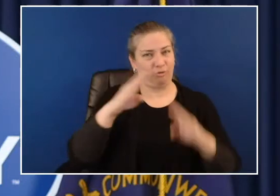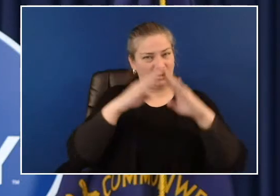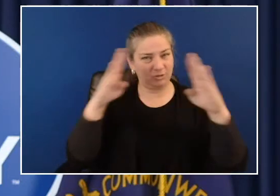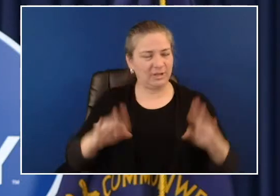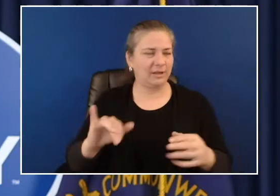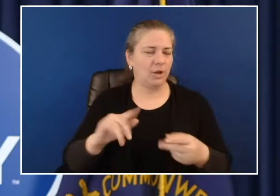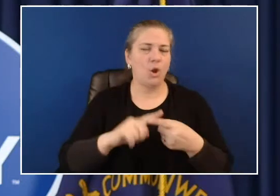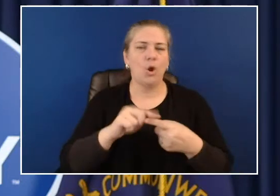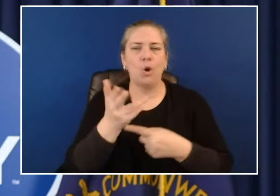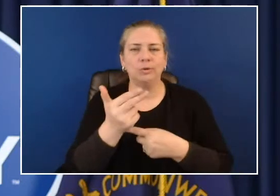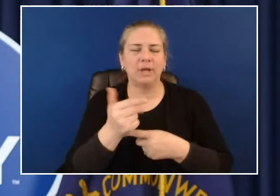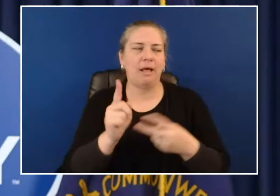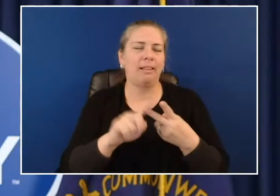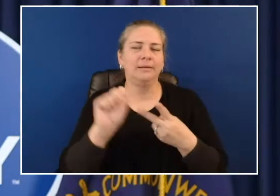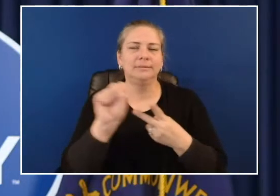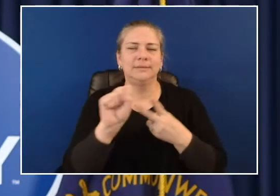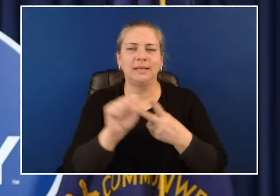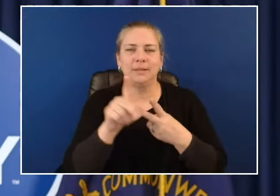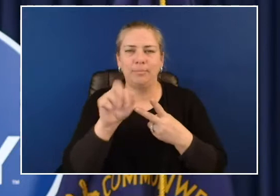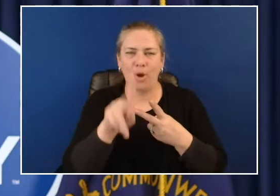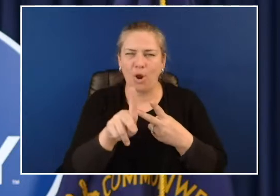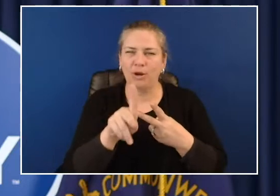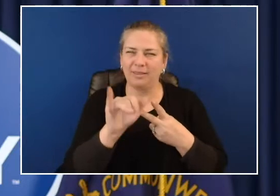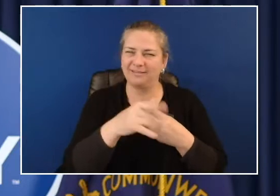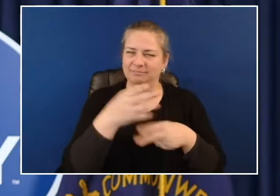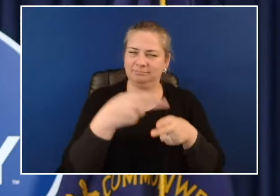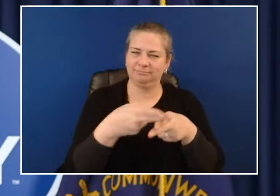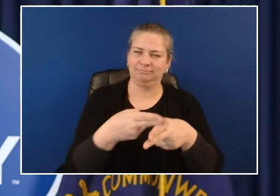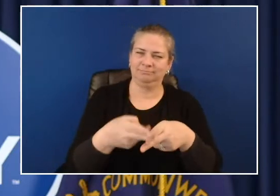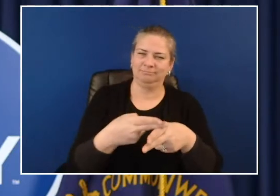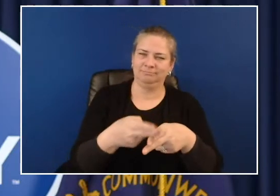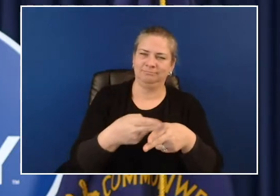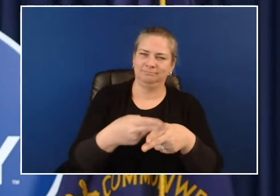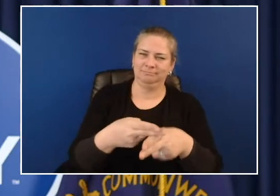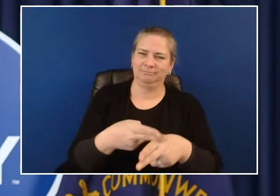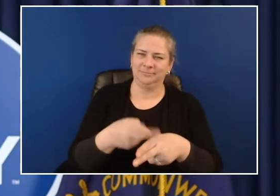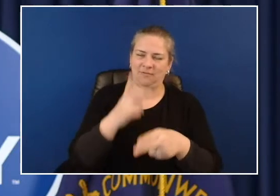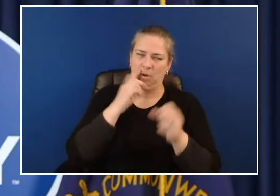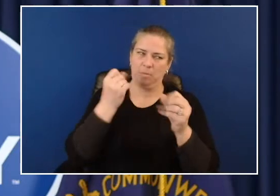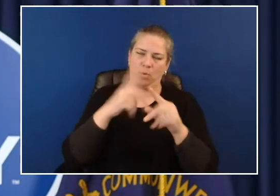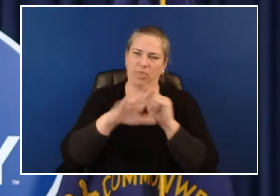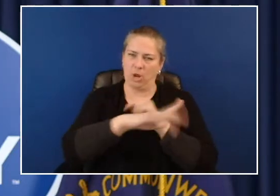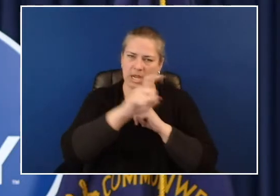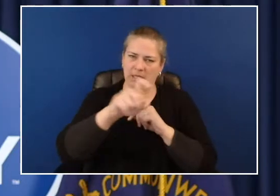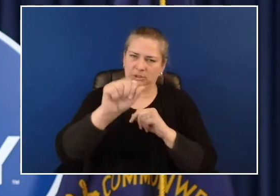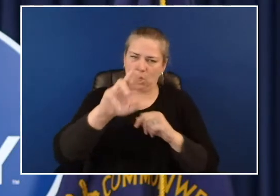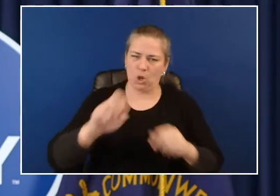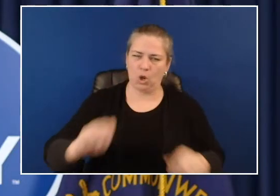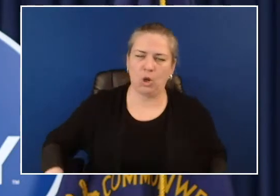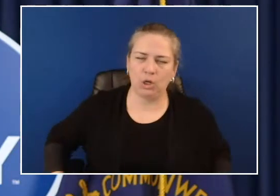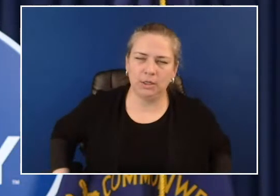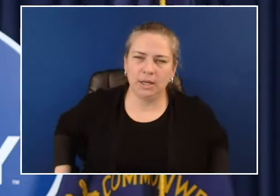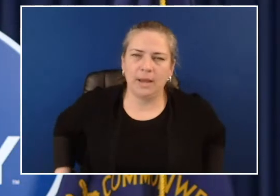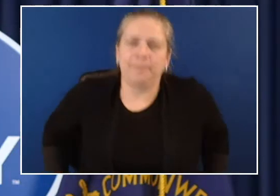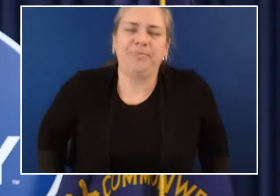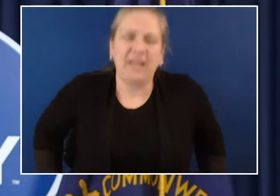state park lodges. And that's when we're providing multiple needs, right? Especially you think in the first month, or really now we've even gone